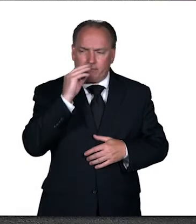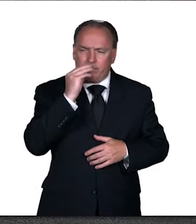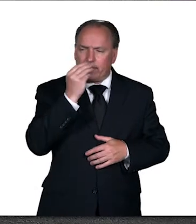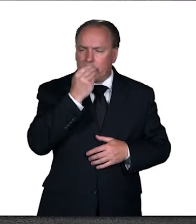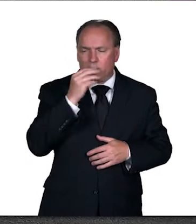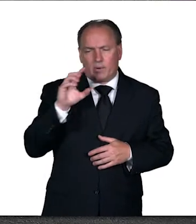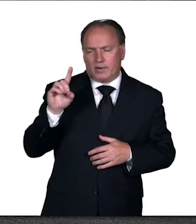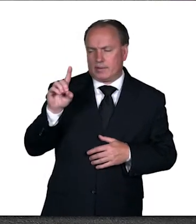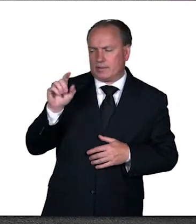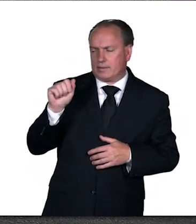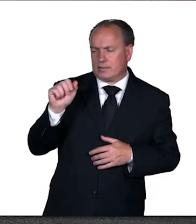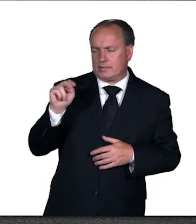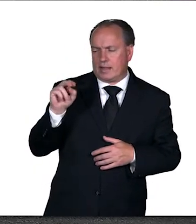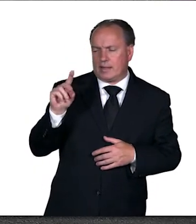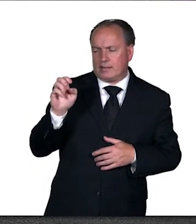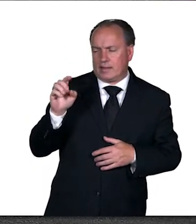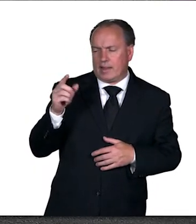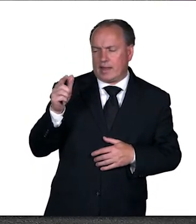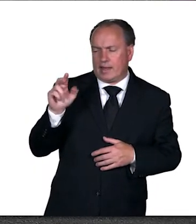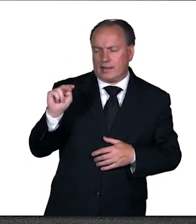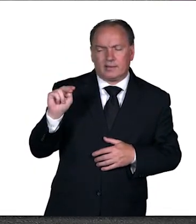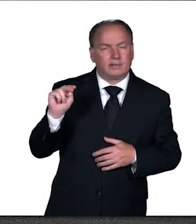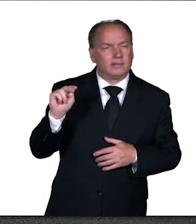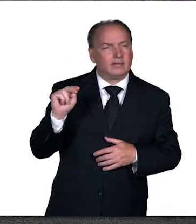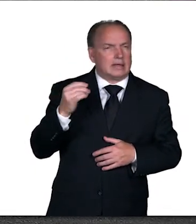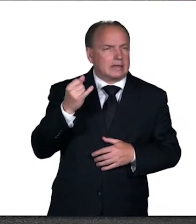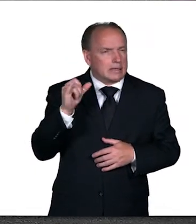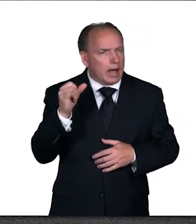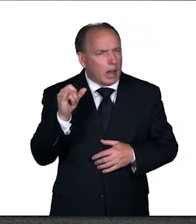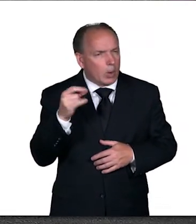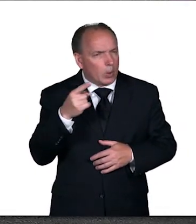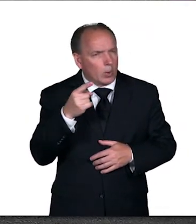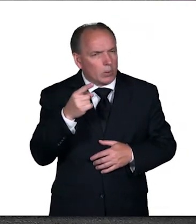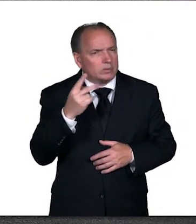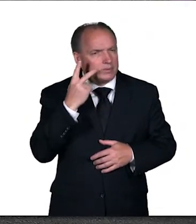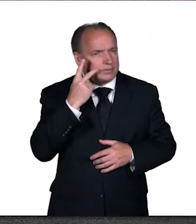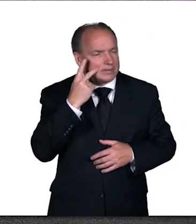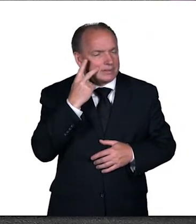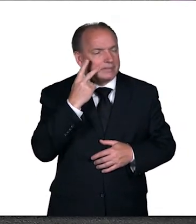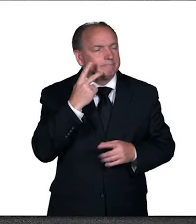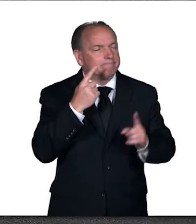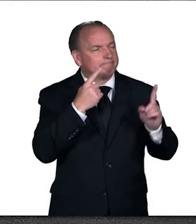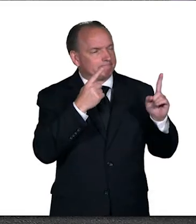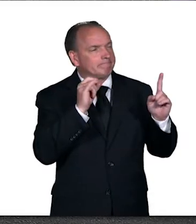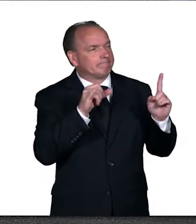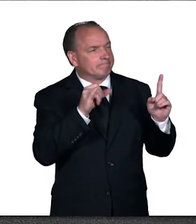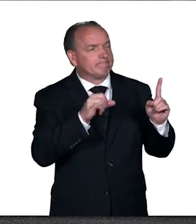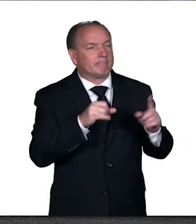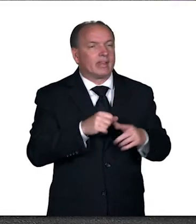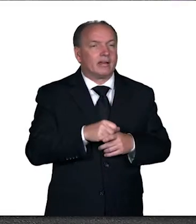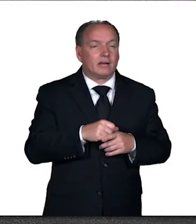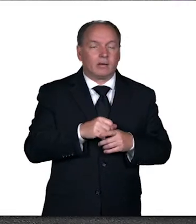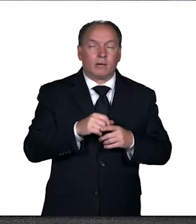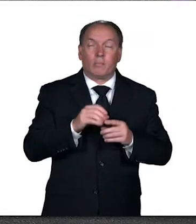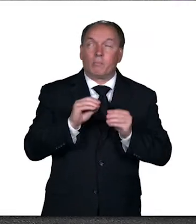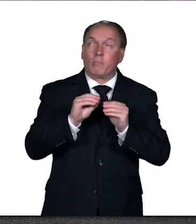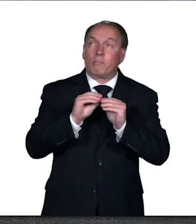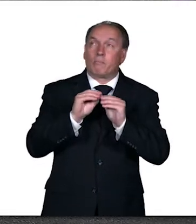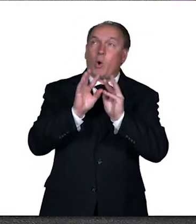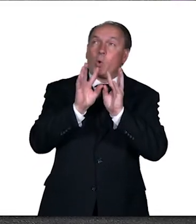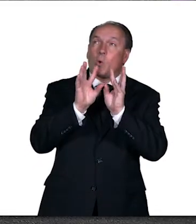the flower is this yellow part of our flower. And he is opening